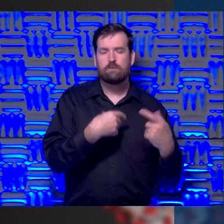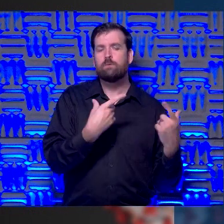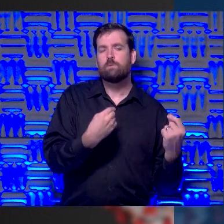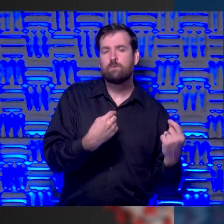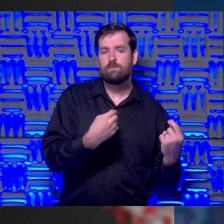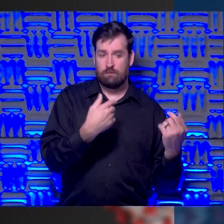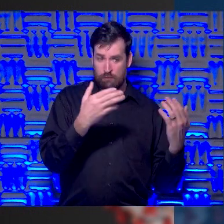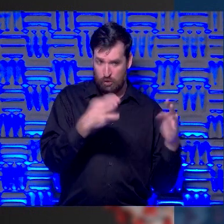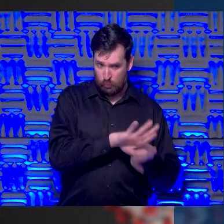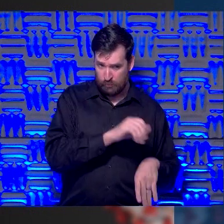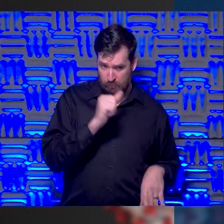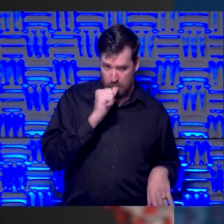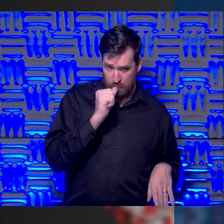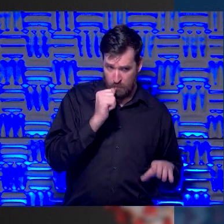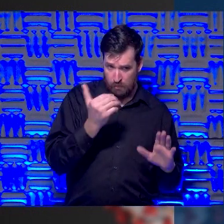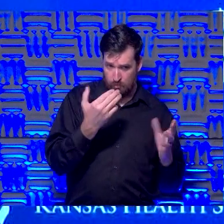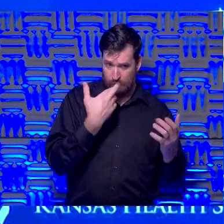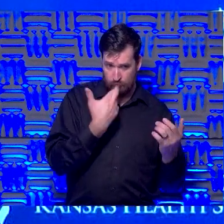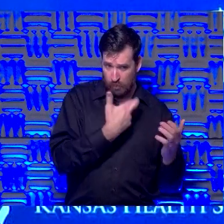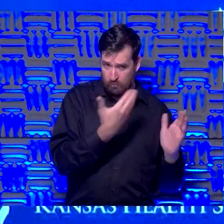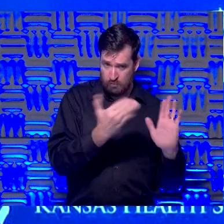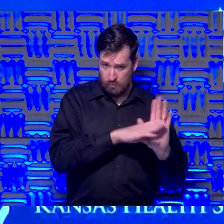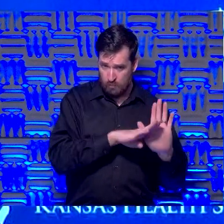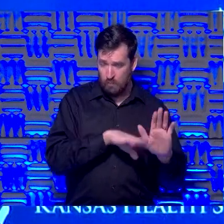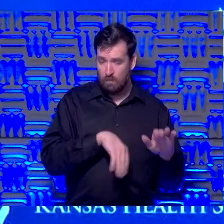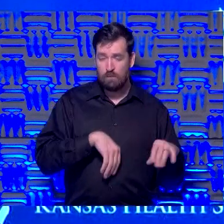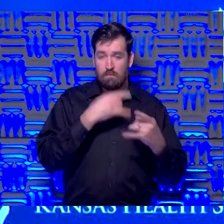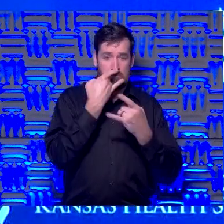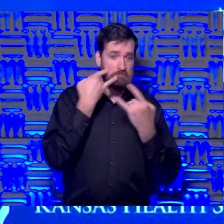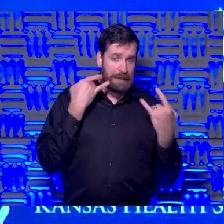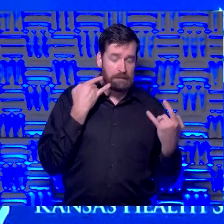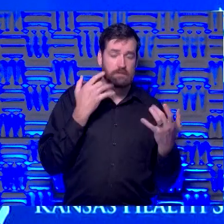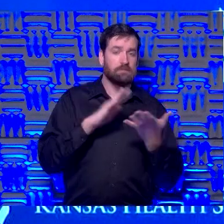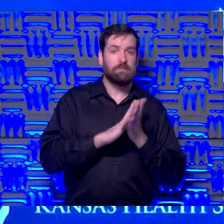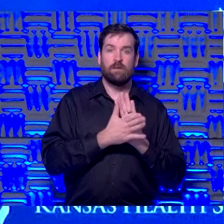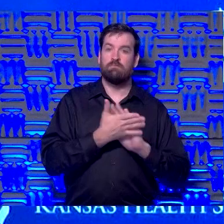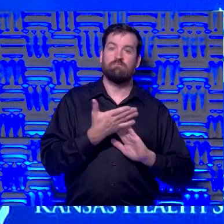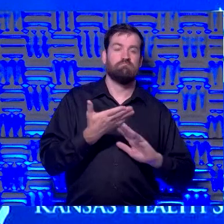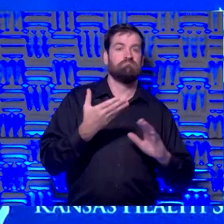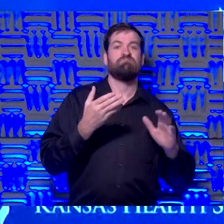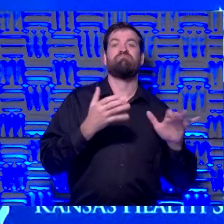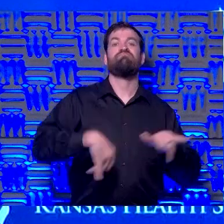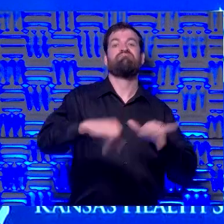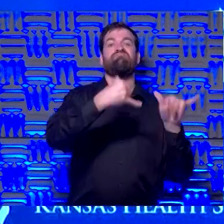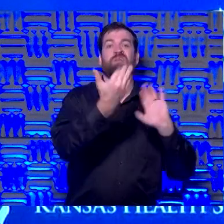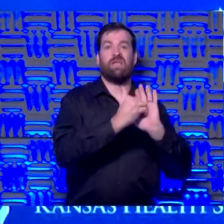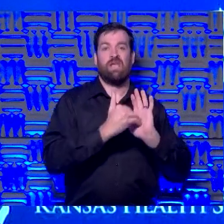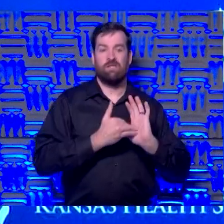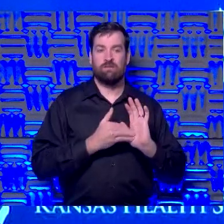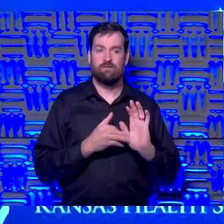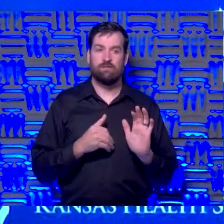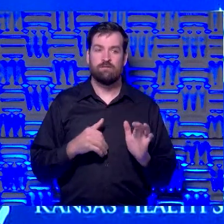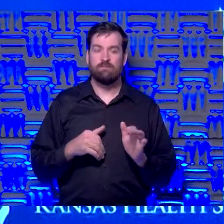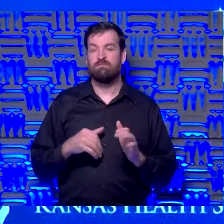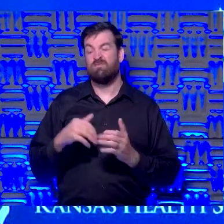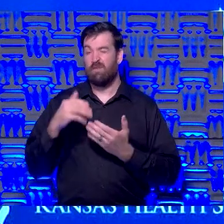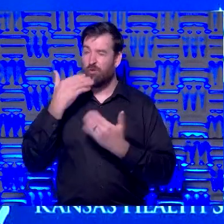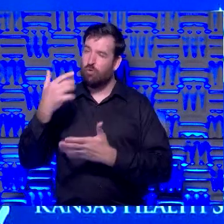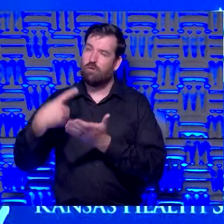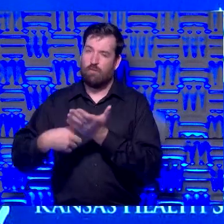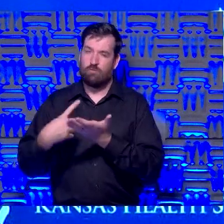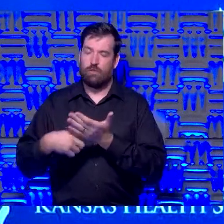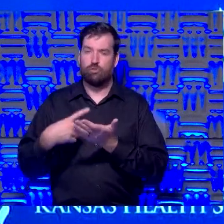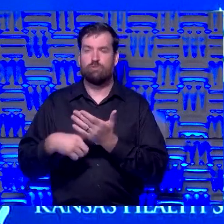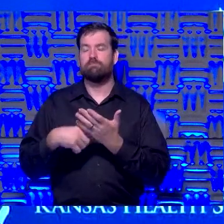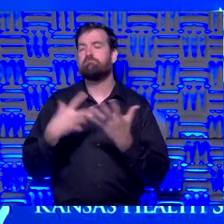they're closing bars back down and restaurants back down, and mask wearing has kind of come back on again, and having a good conversation